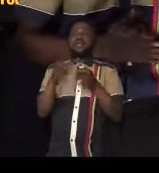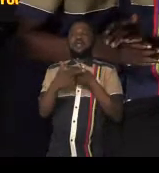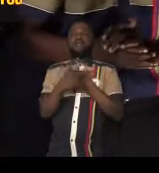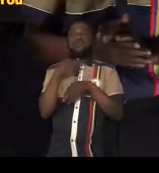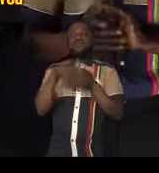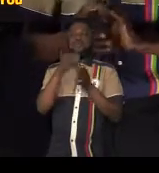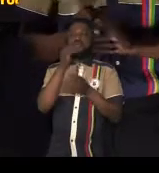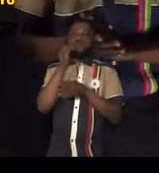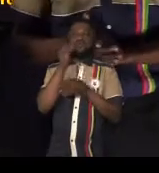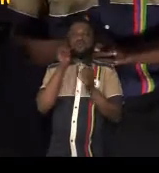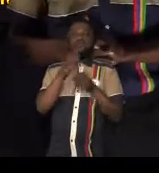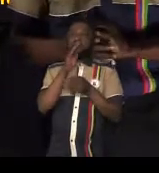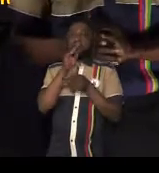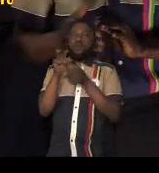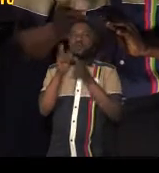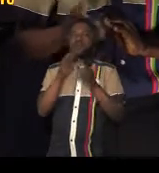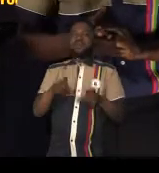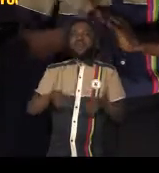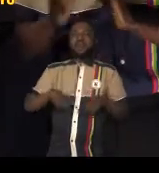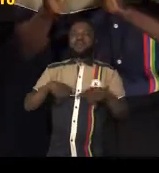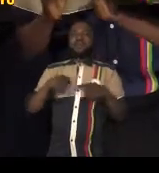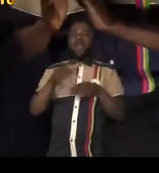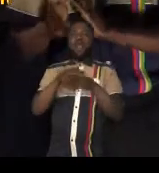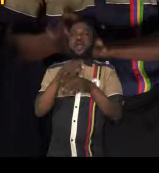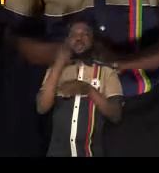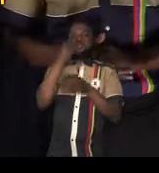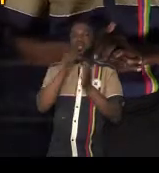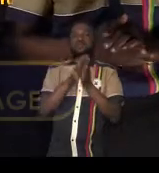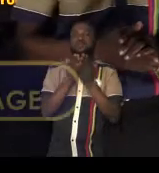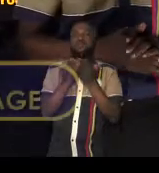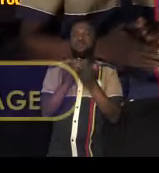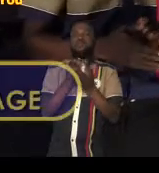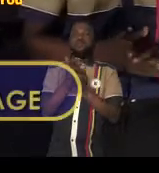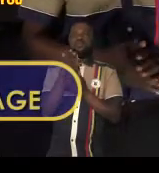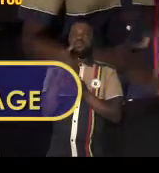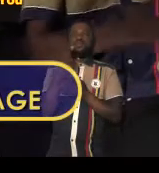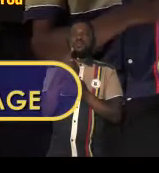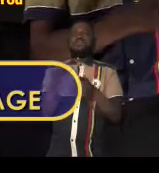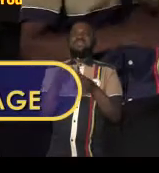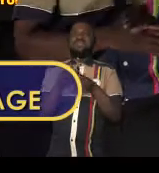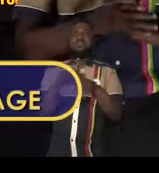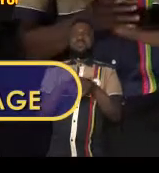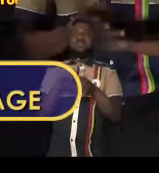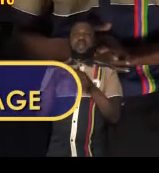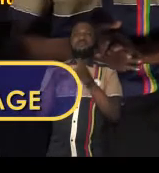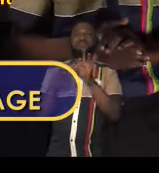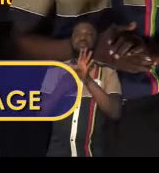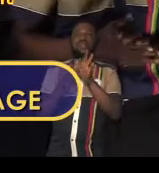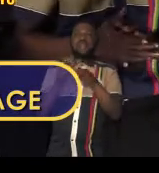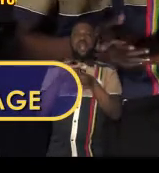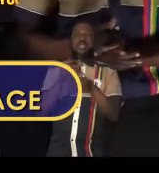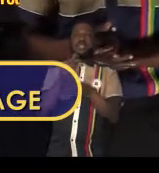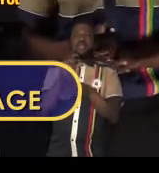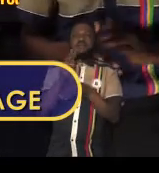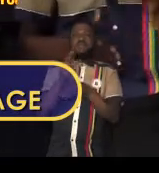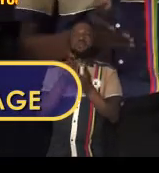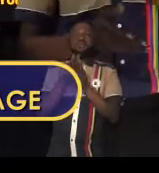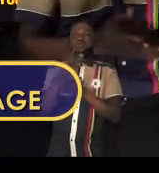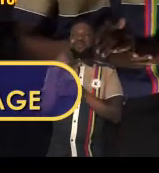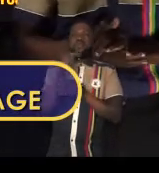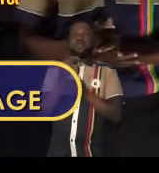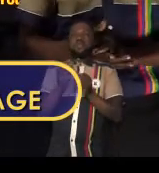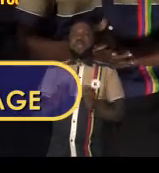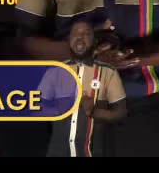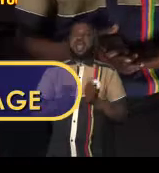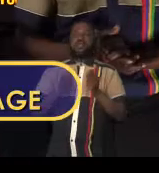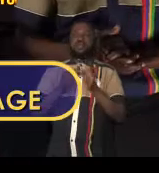The classroom in your home could be watched live on Facebook, the same time airing on television